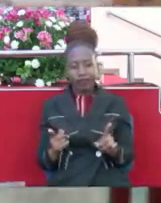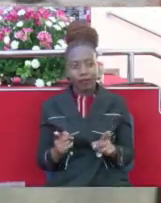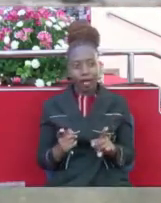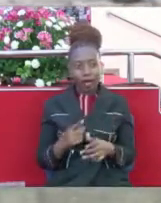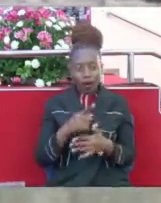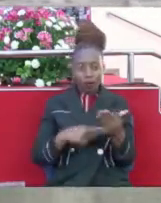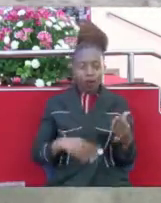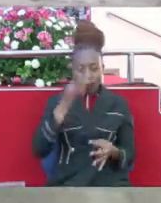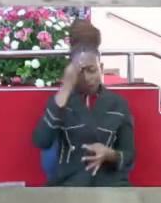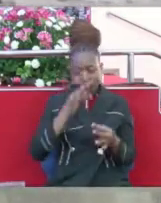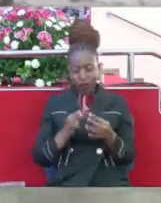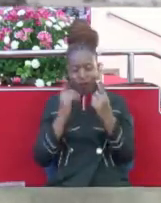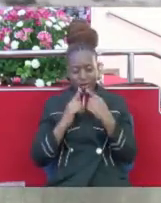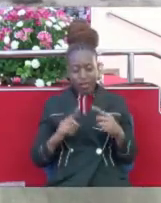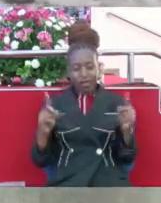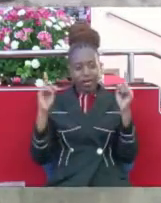amen.